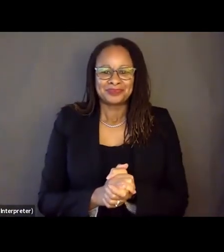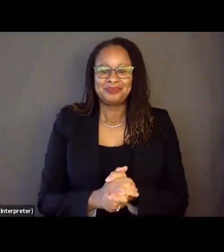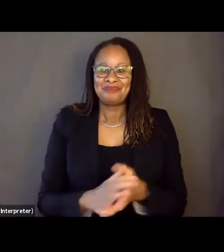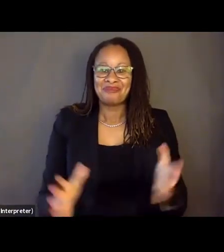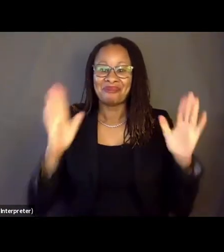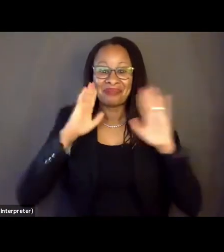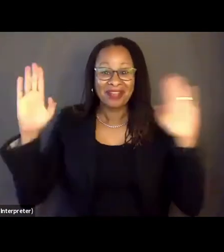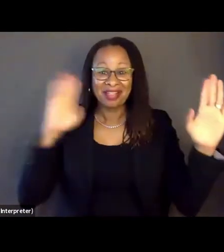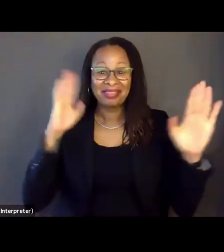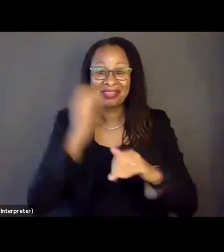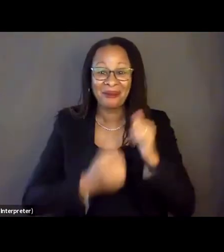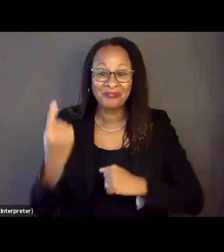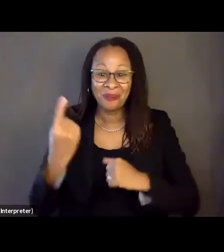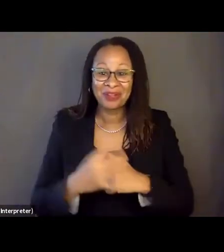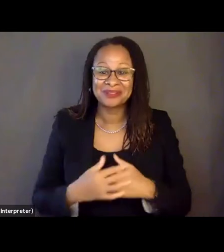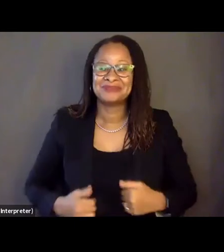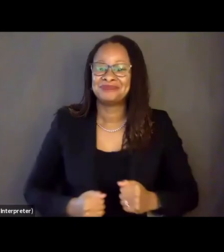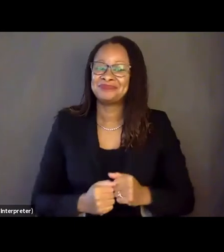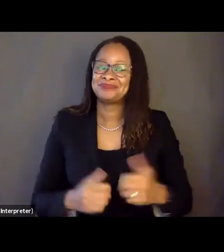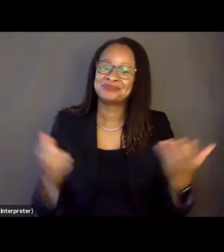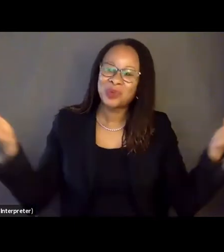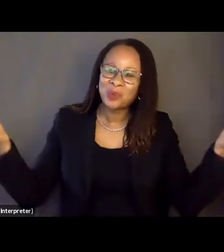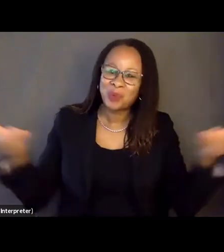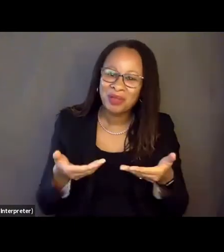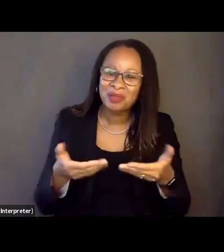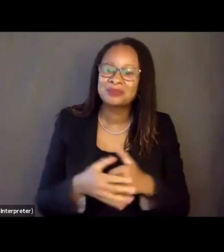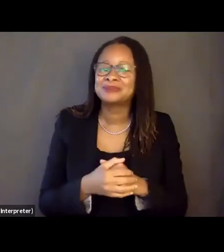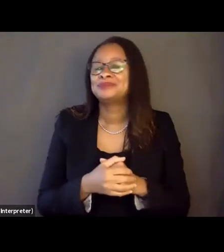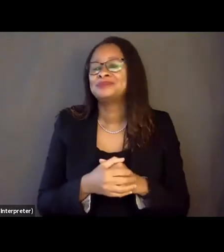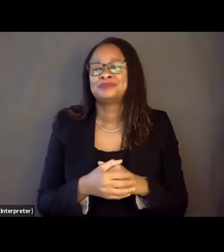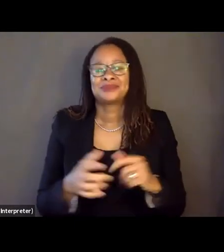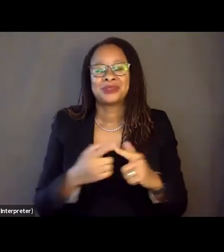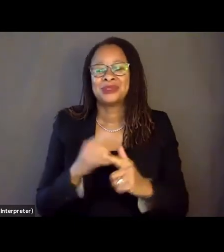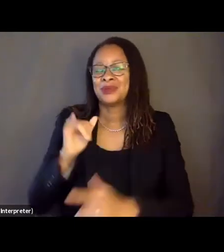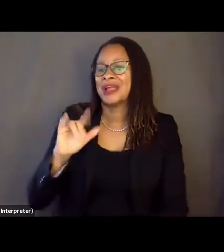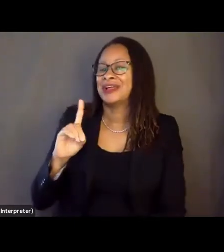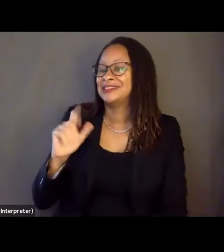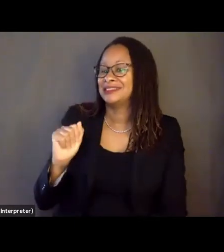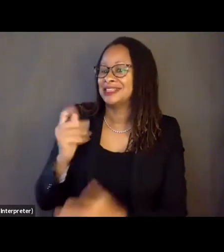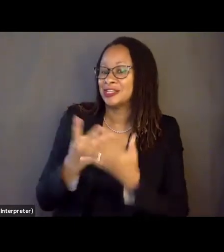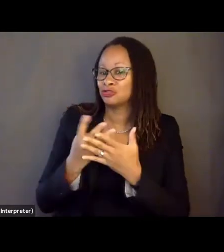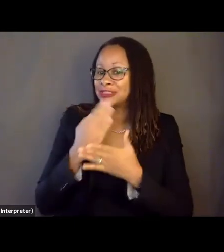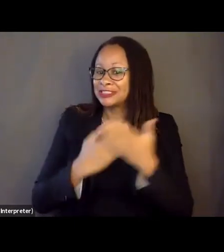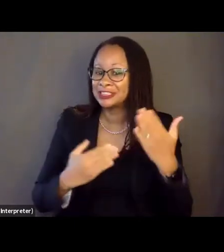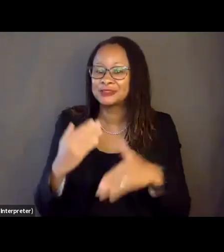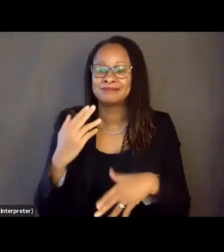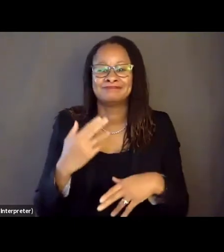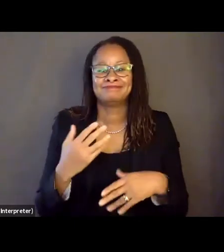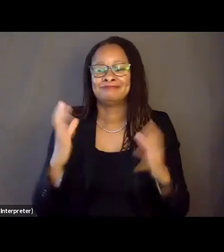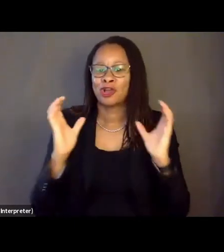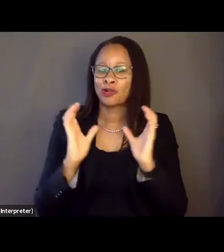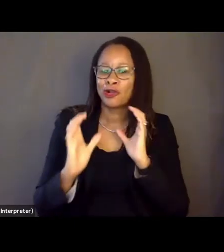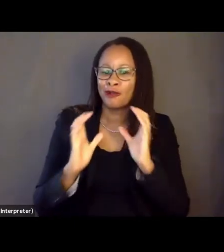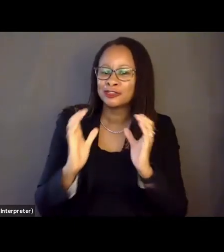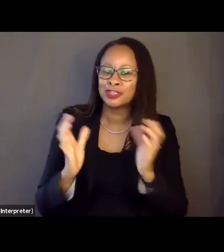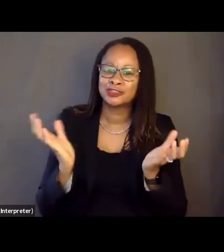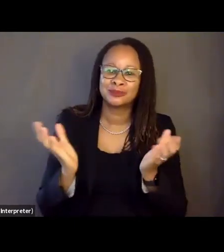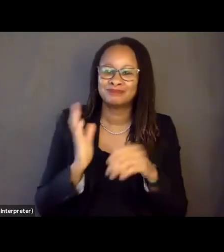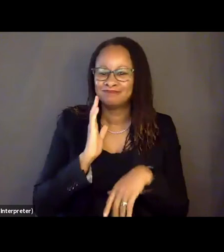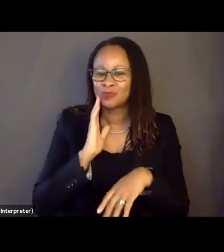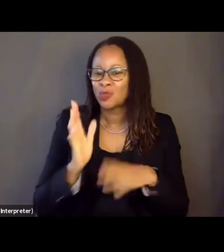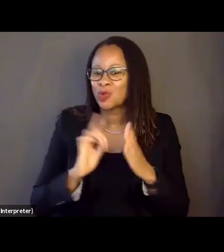Hello, everyone. Welcome to the IDA screening series conversation. We're about to get